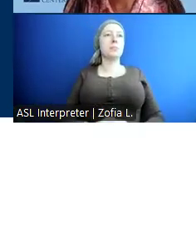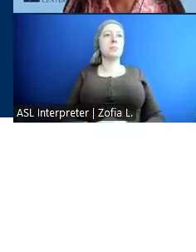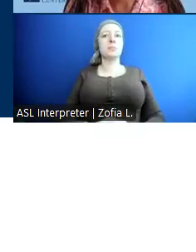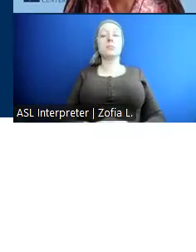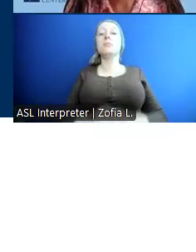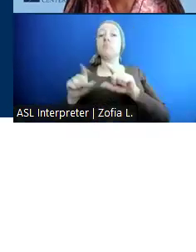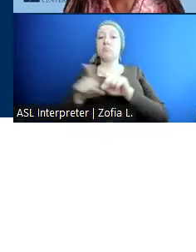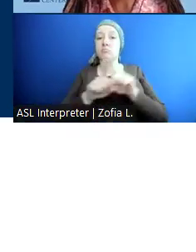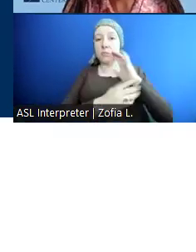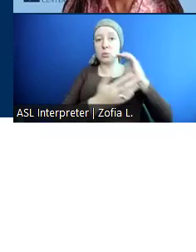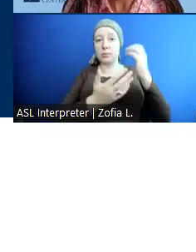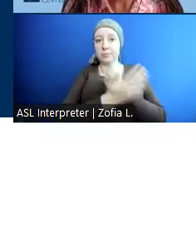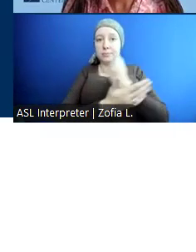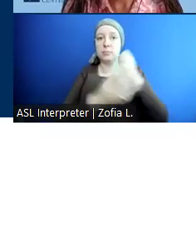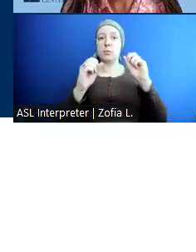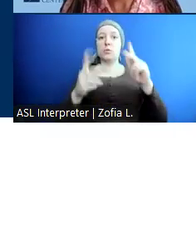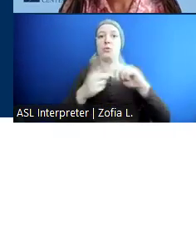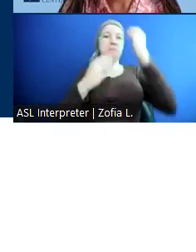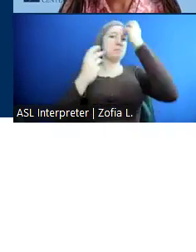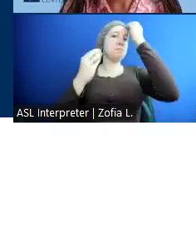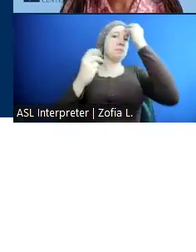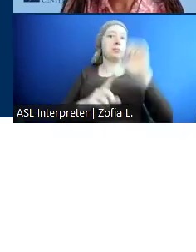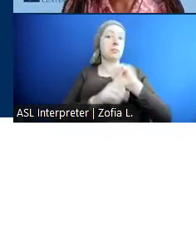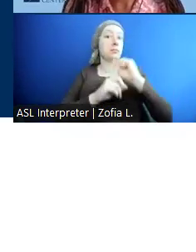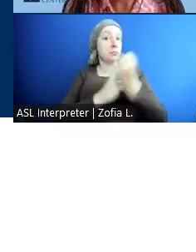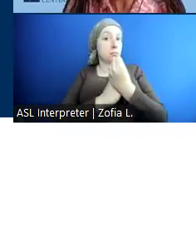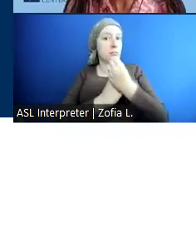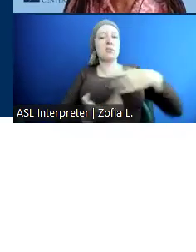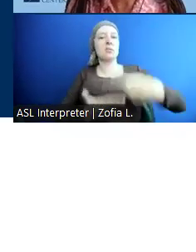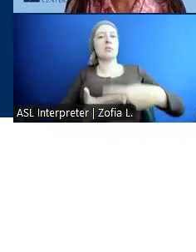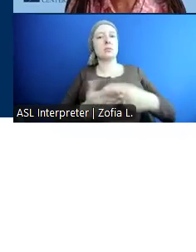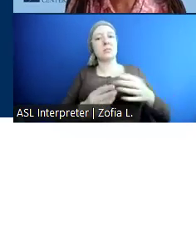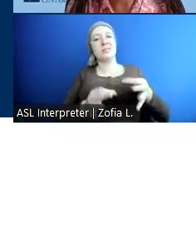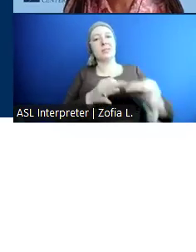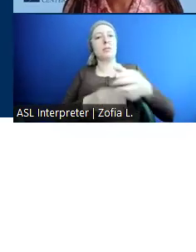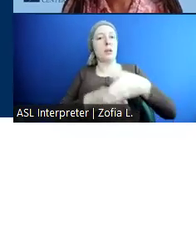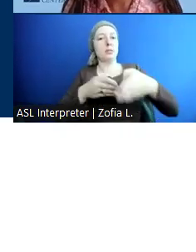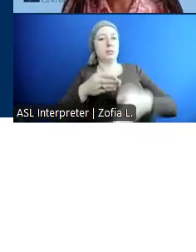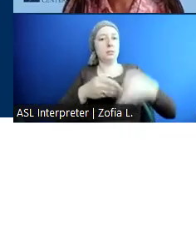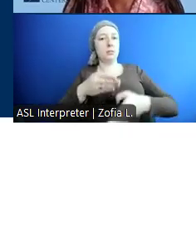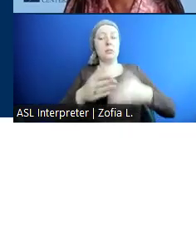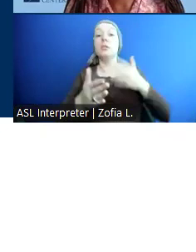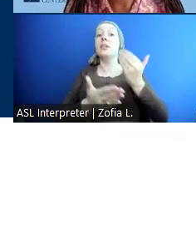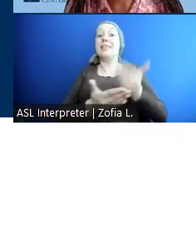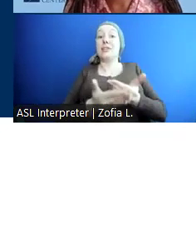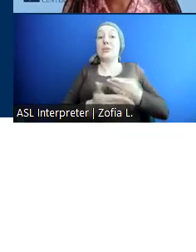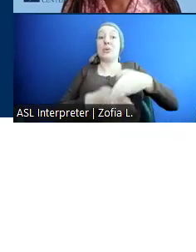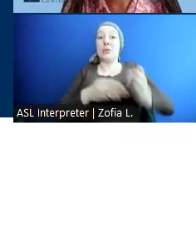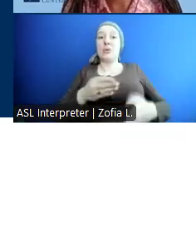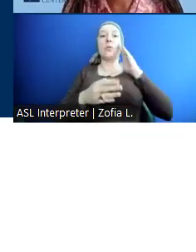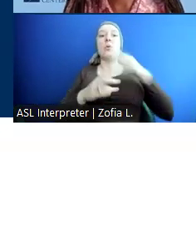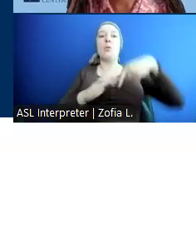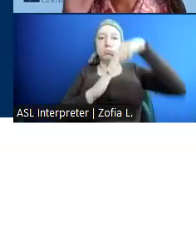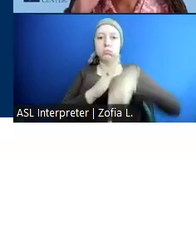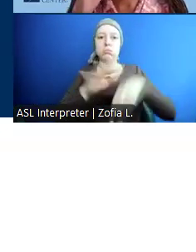opportunity for case reflection and discussion at the end. And towards the end, there will be a deeper dive on